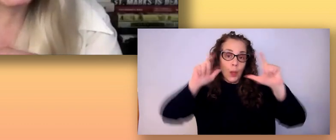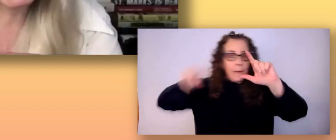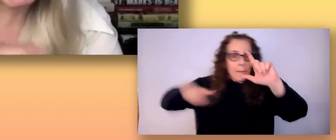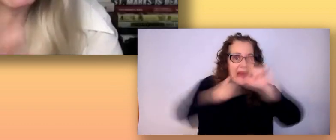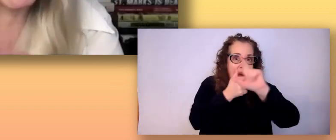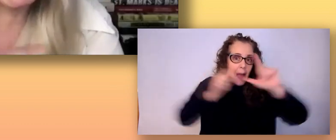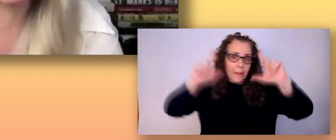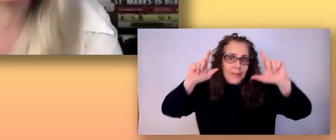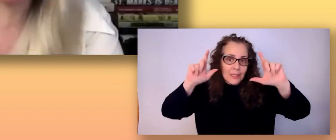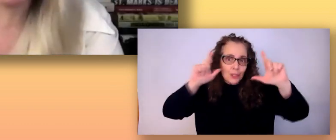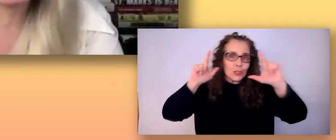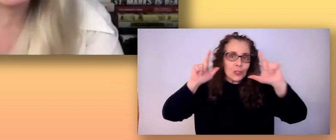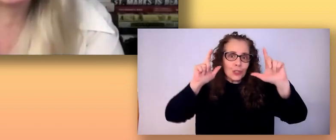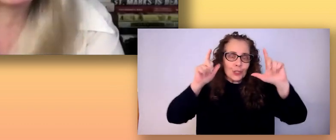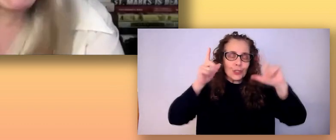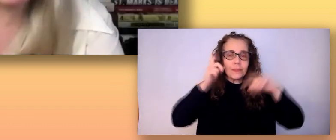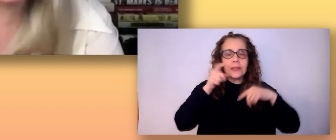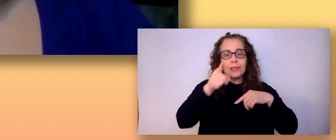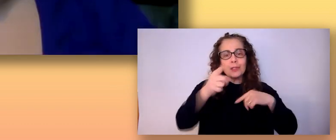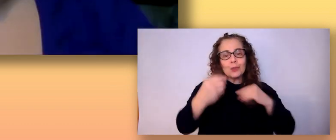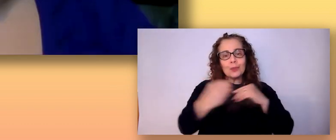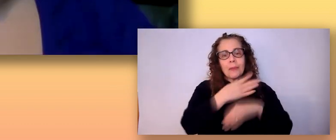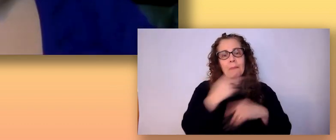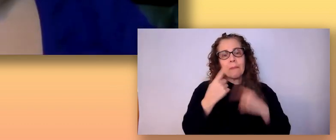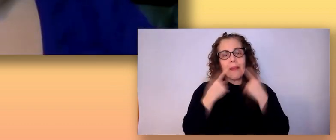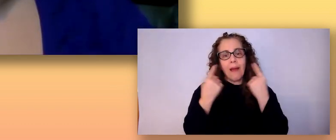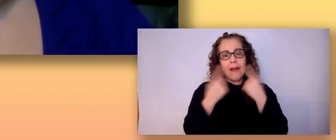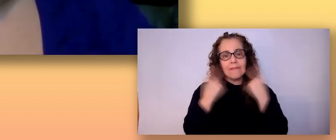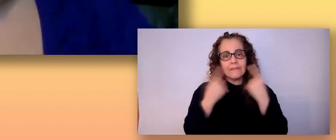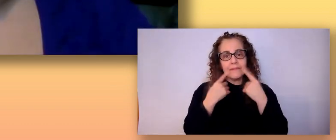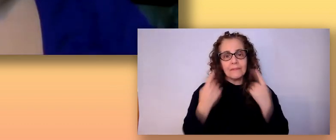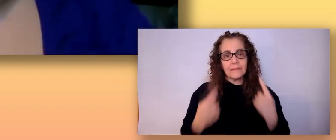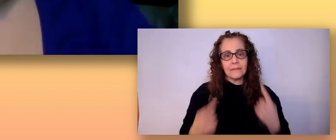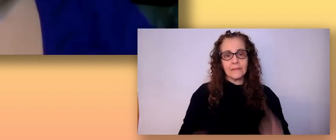the pictures because you're making me laugh.